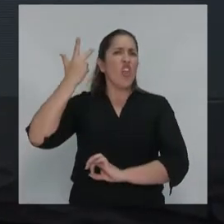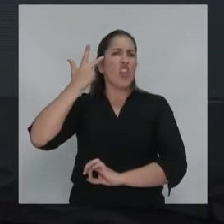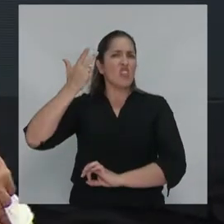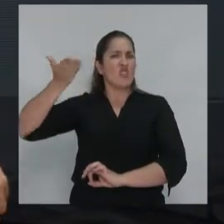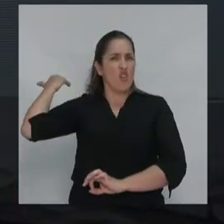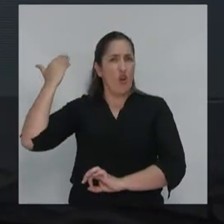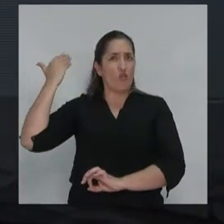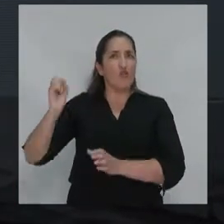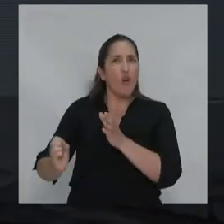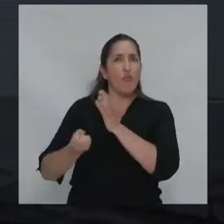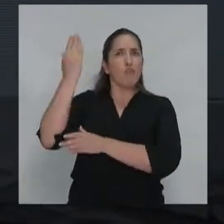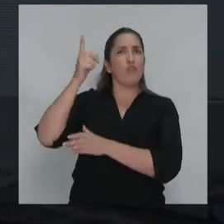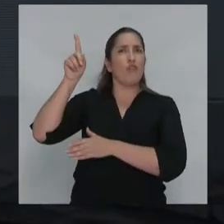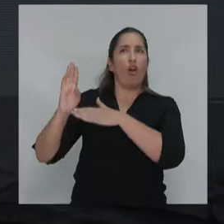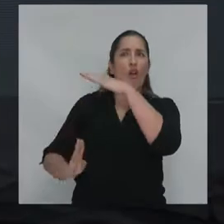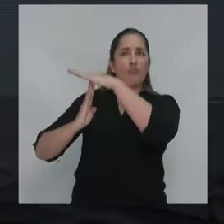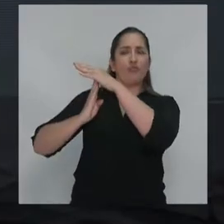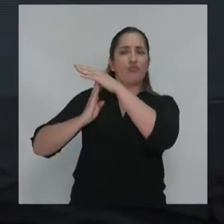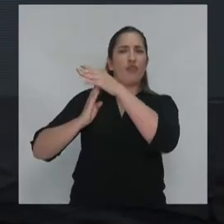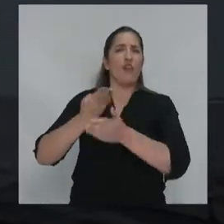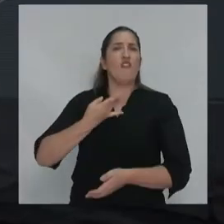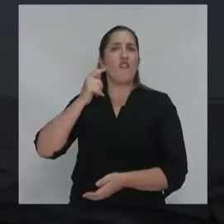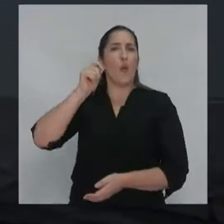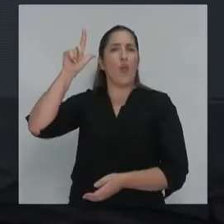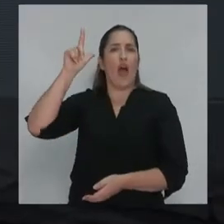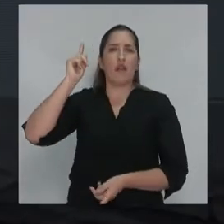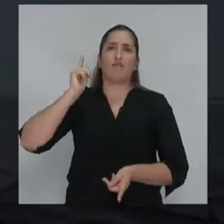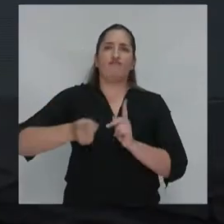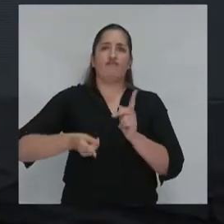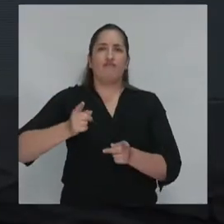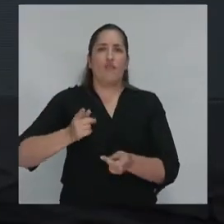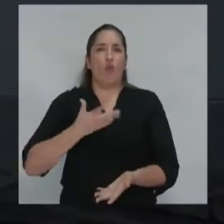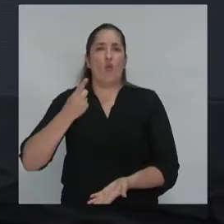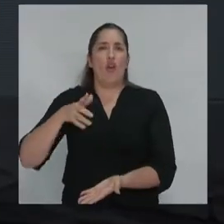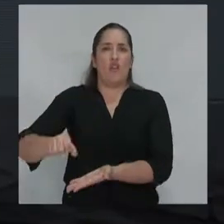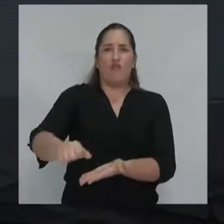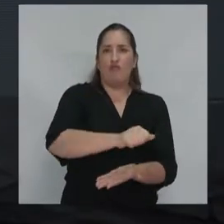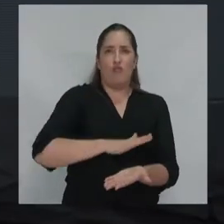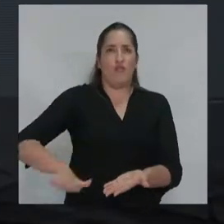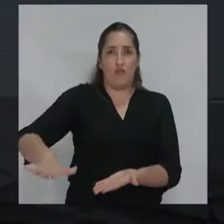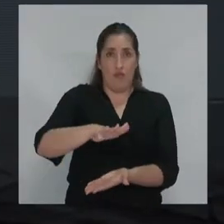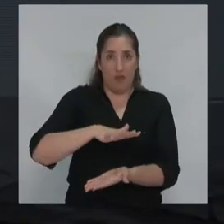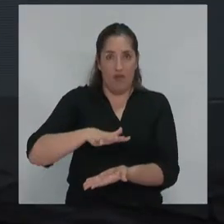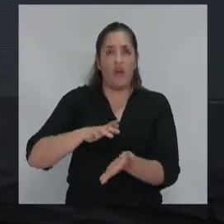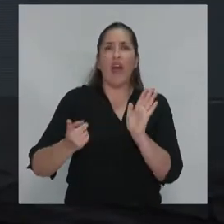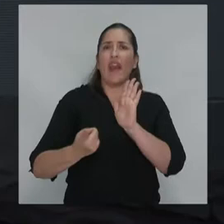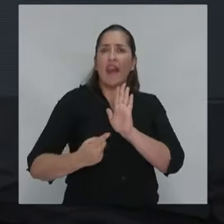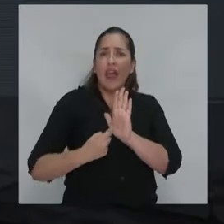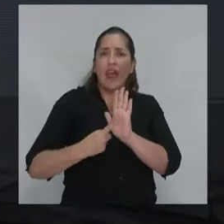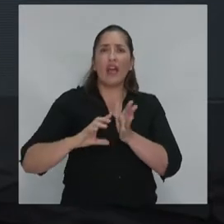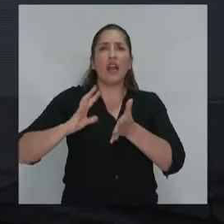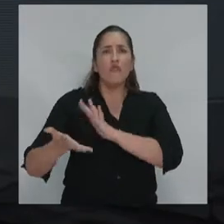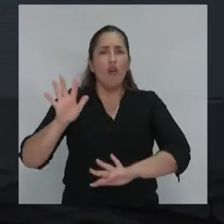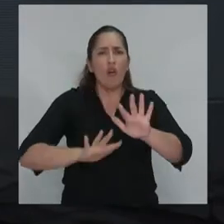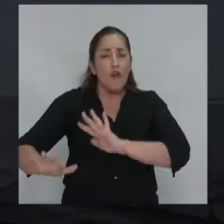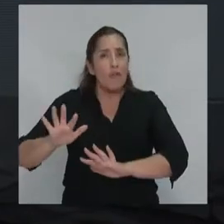21st century. The structures themselves, what we call the rules, are a problem as much as Donald